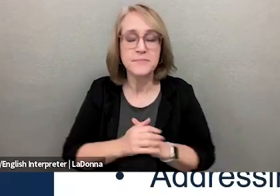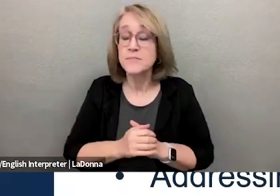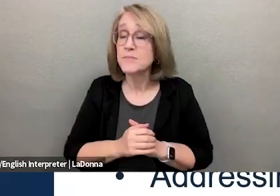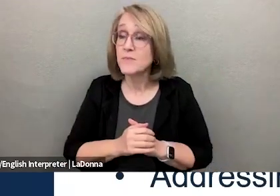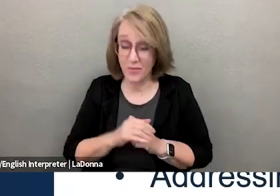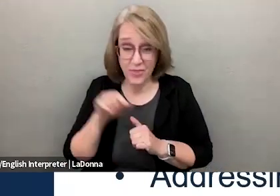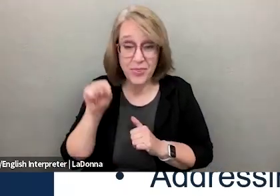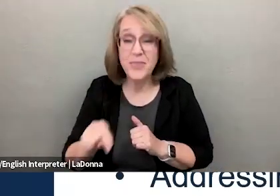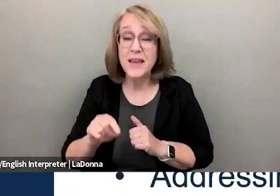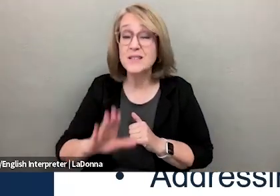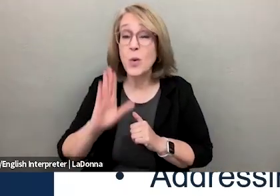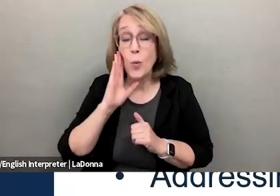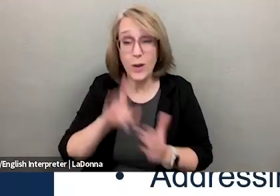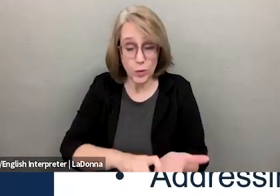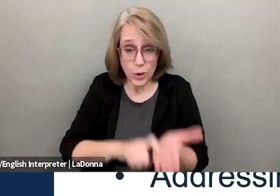to take the